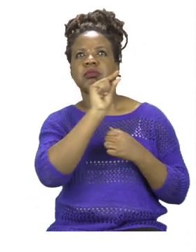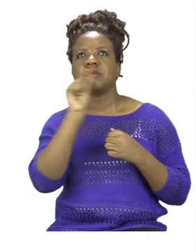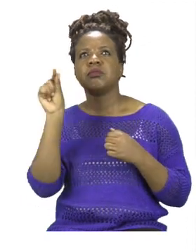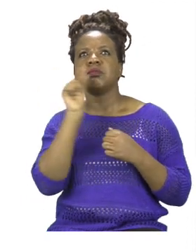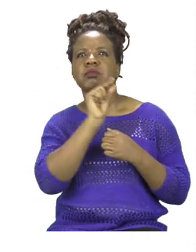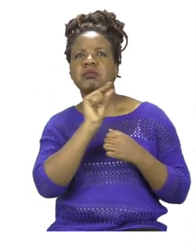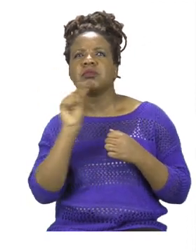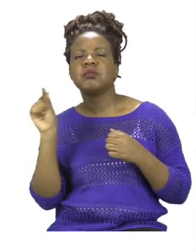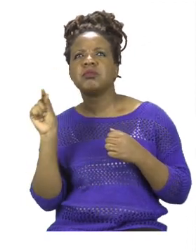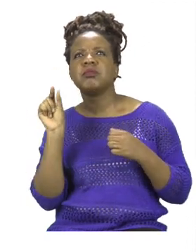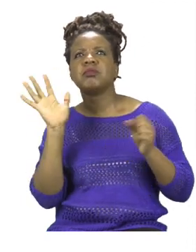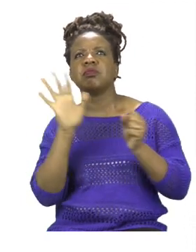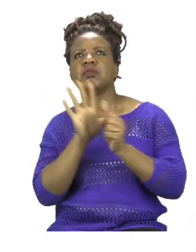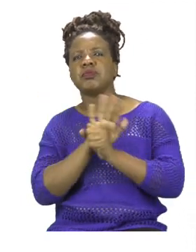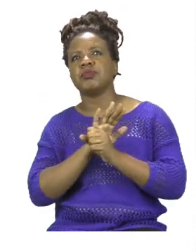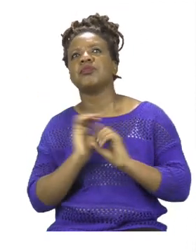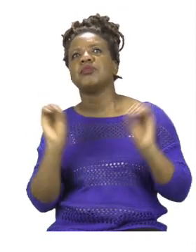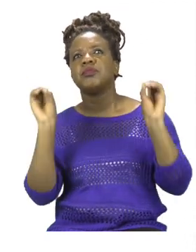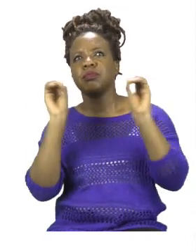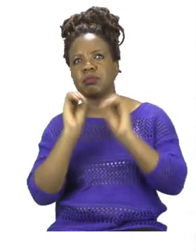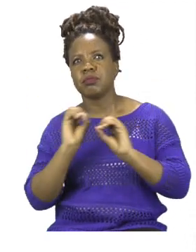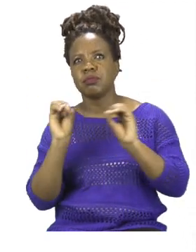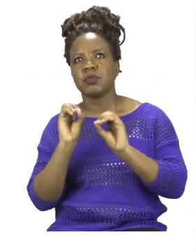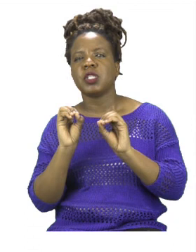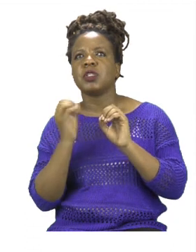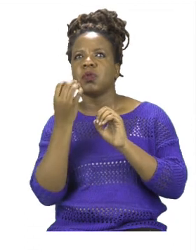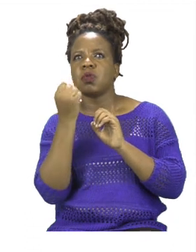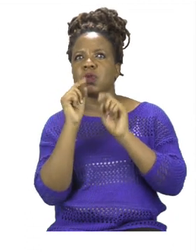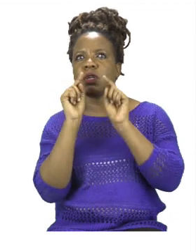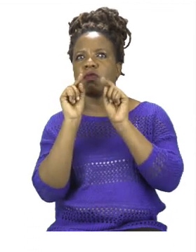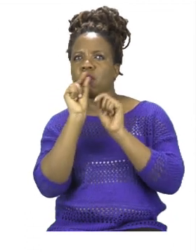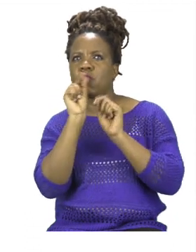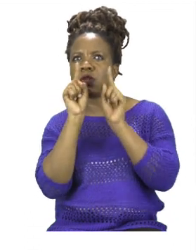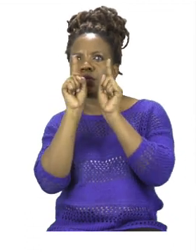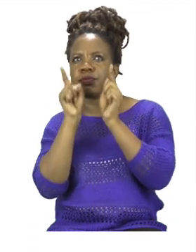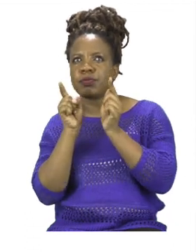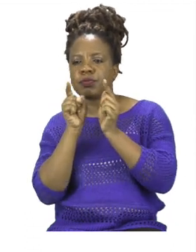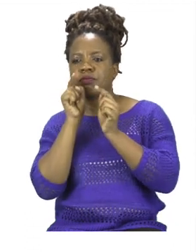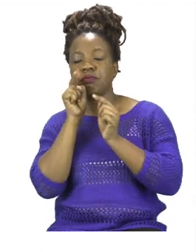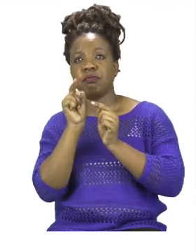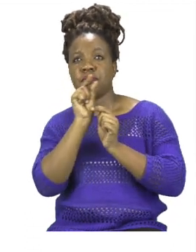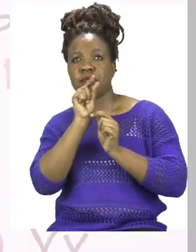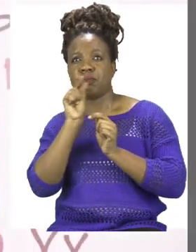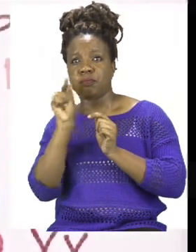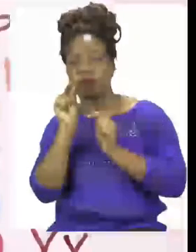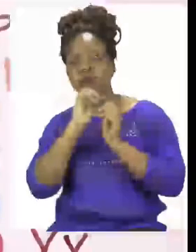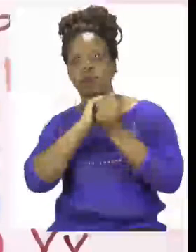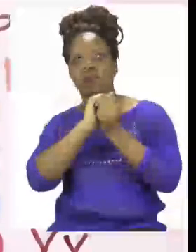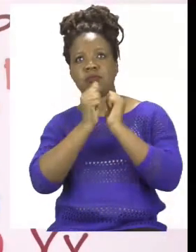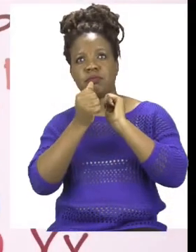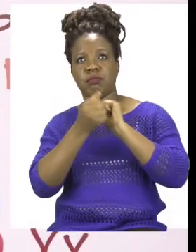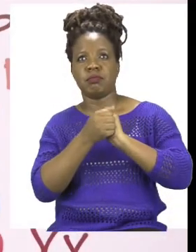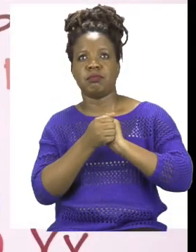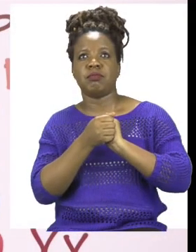words in brackets into plural form. Let's take a look at the board. I have tried to help you